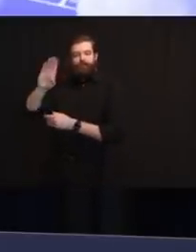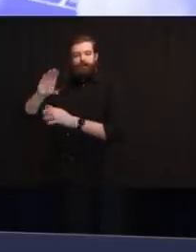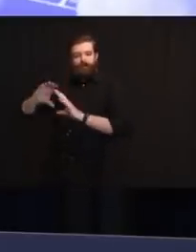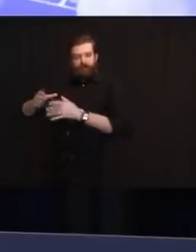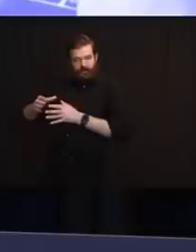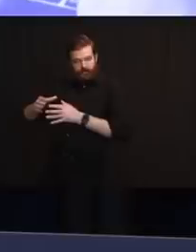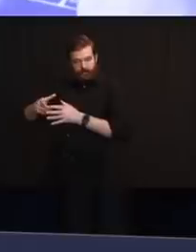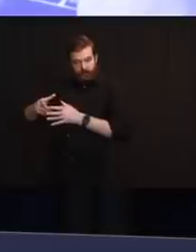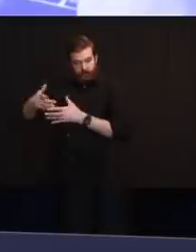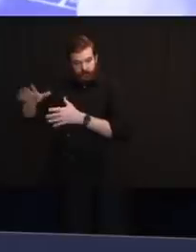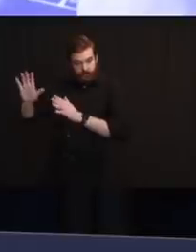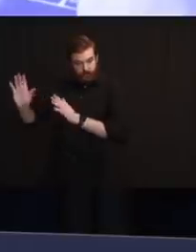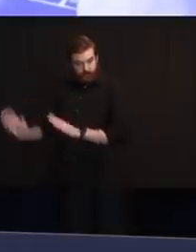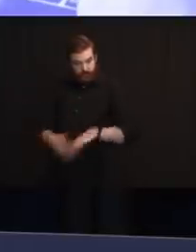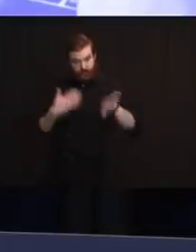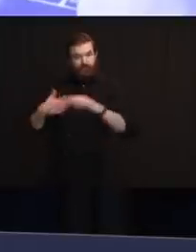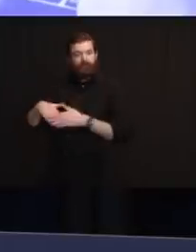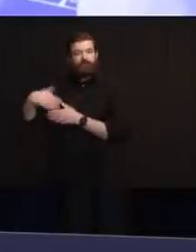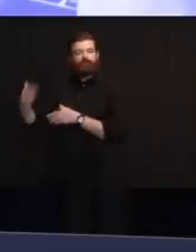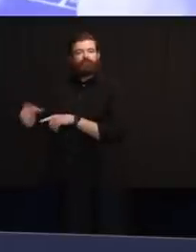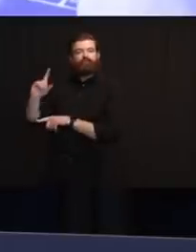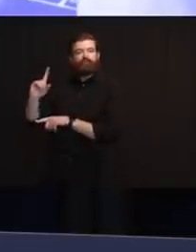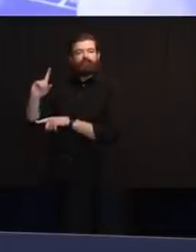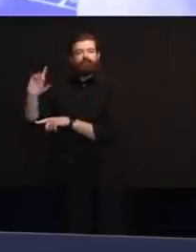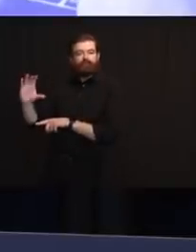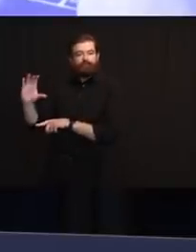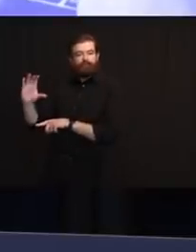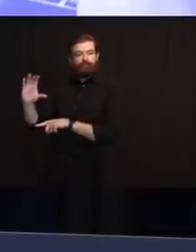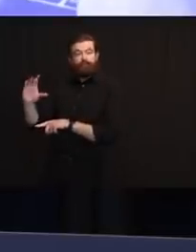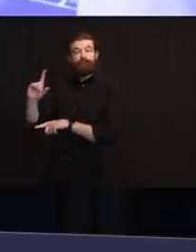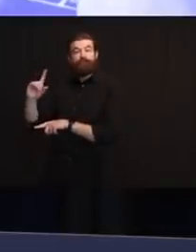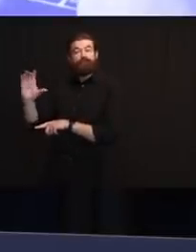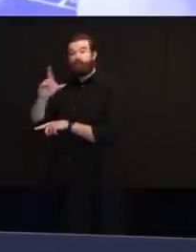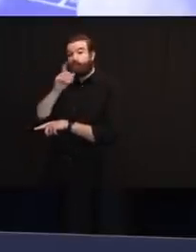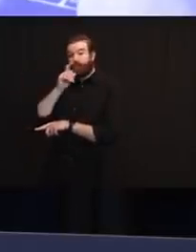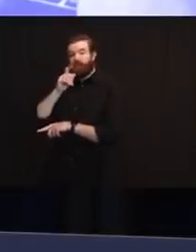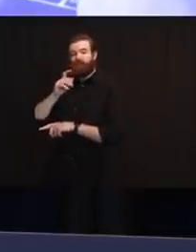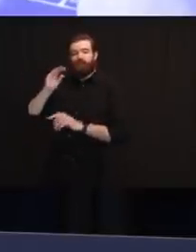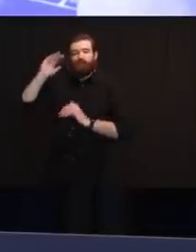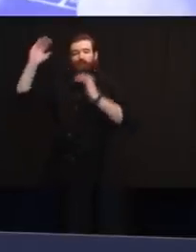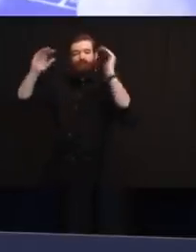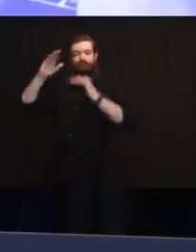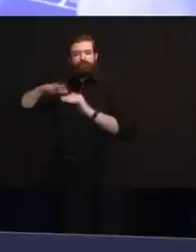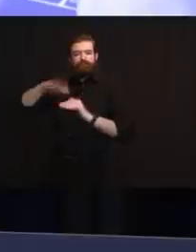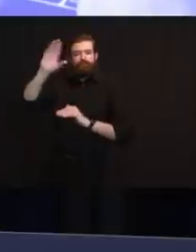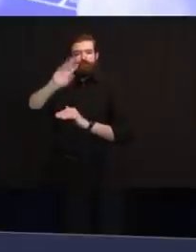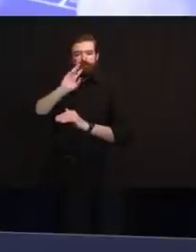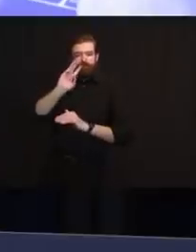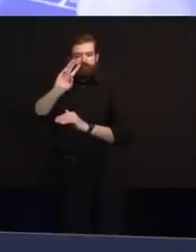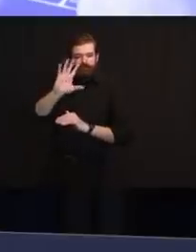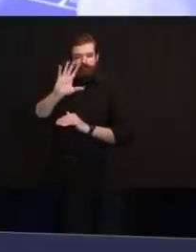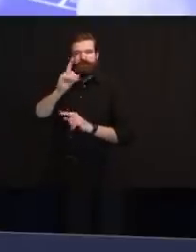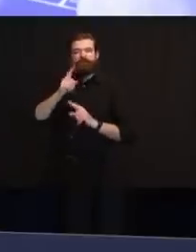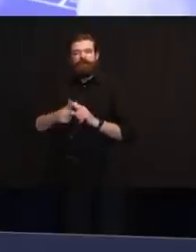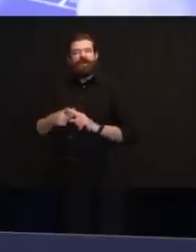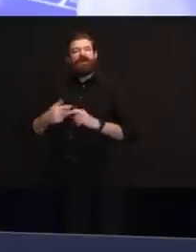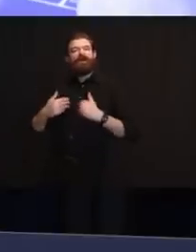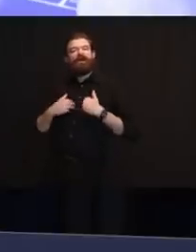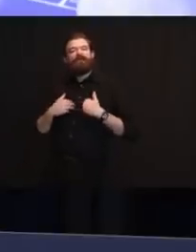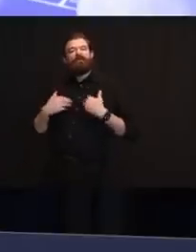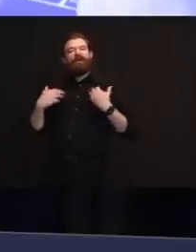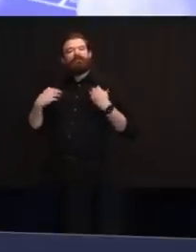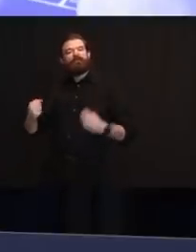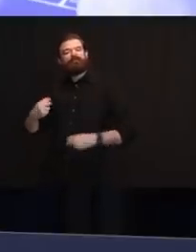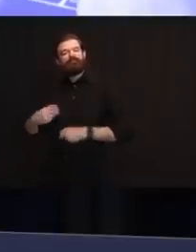adults 65 and over with underlying medical conditions. After these phases are complete, then the